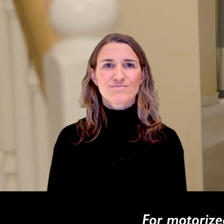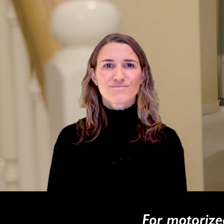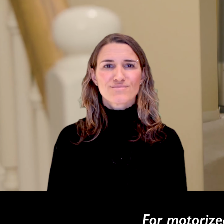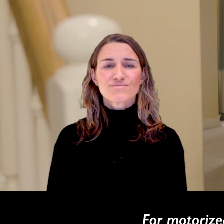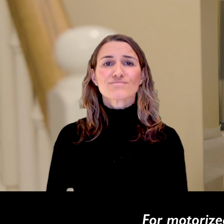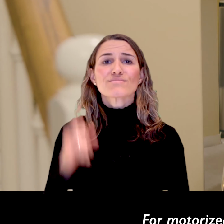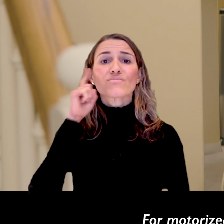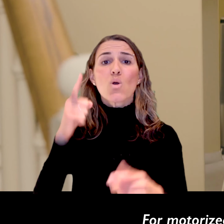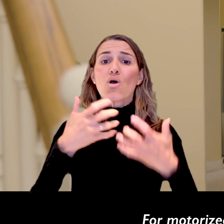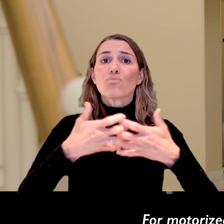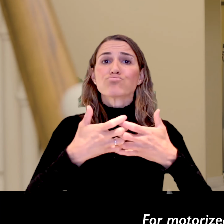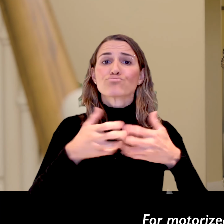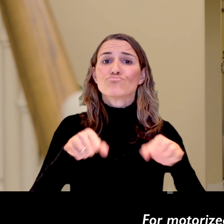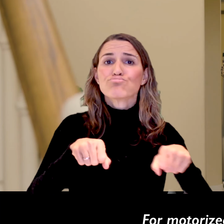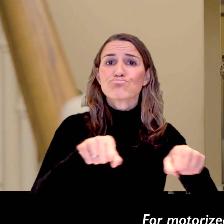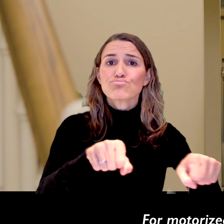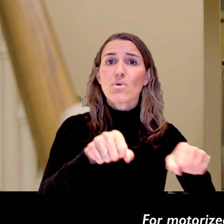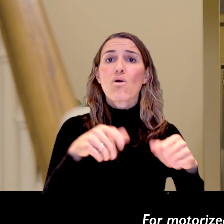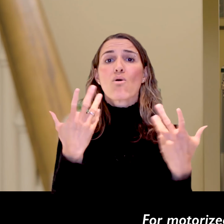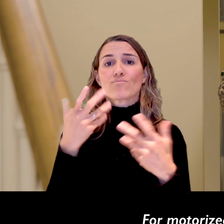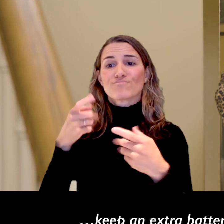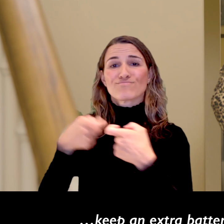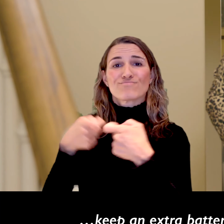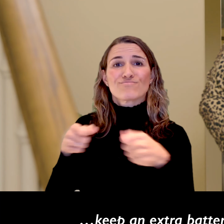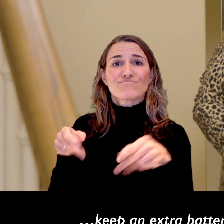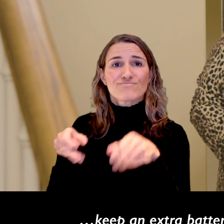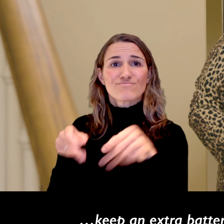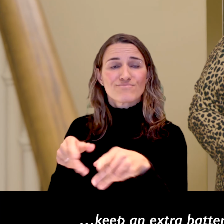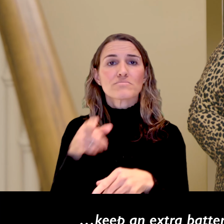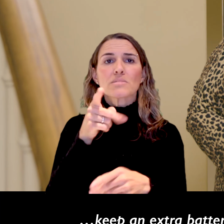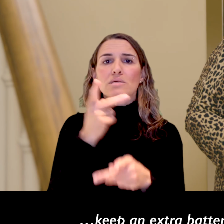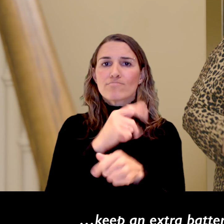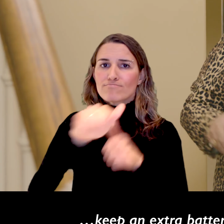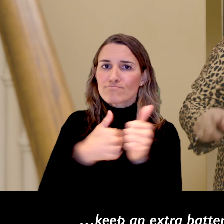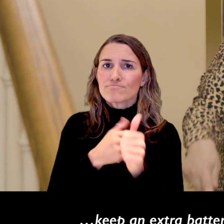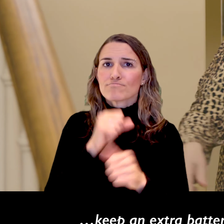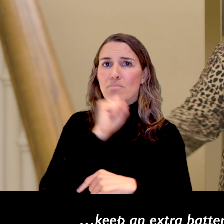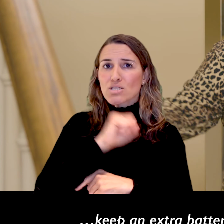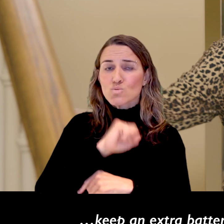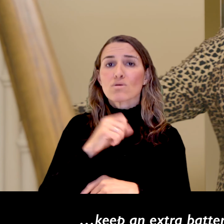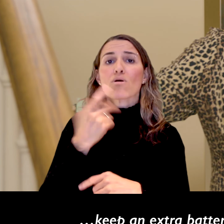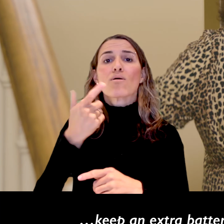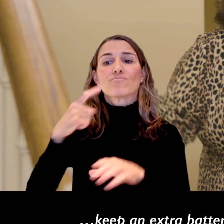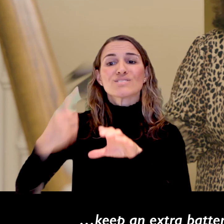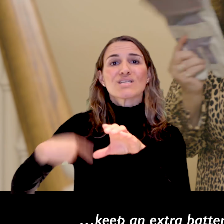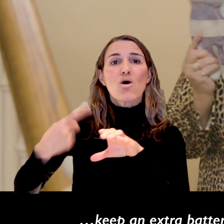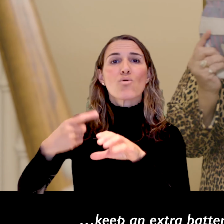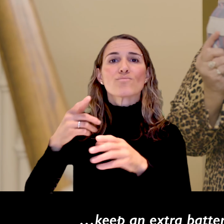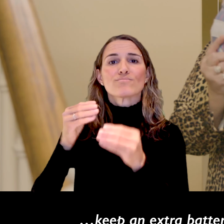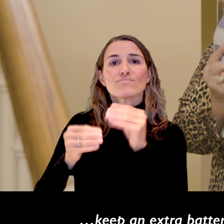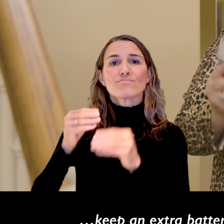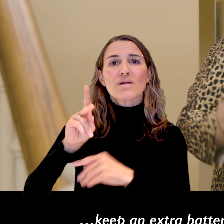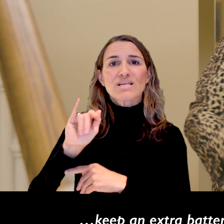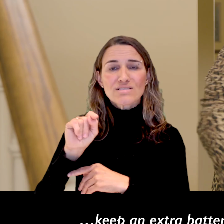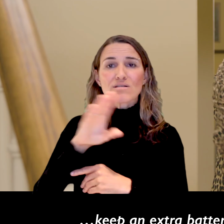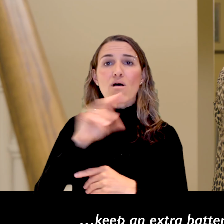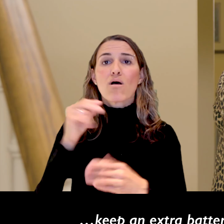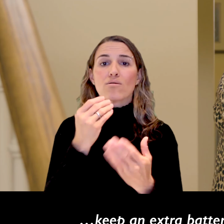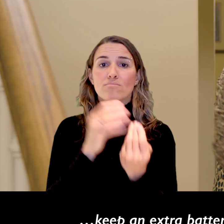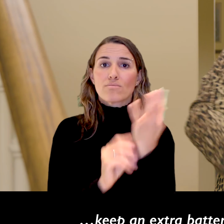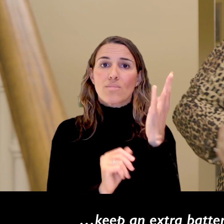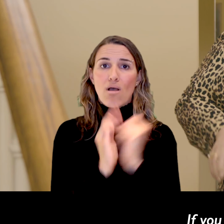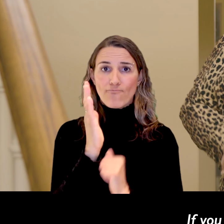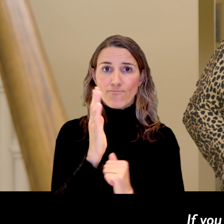For motorized scooters or electric wheelchairs, keep an extra battery, tire patch kit, and a pair of gloves on